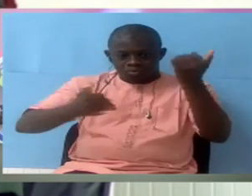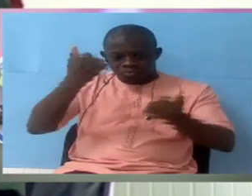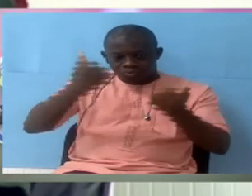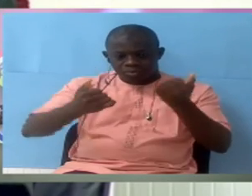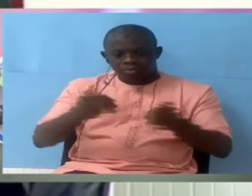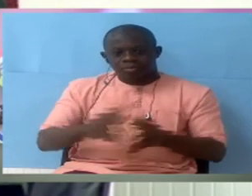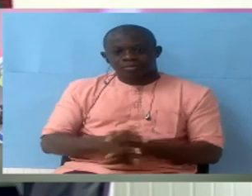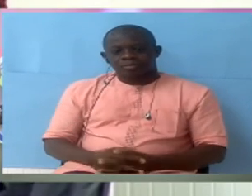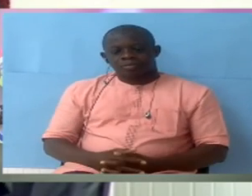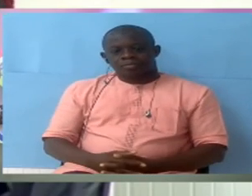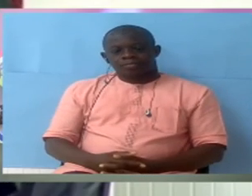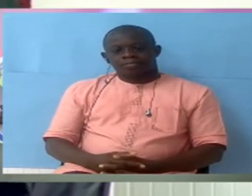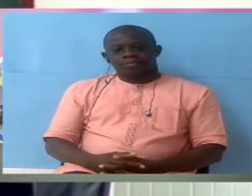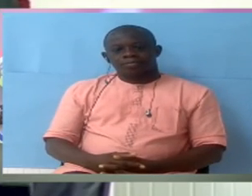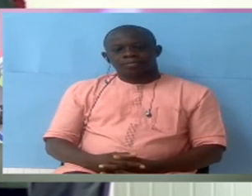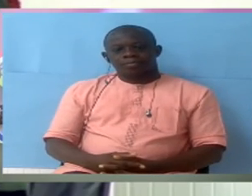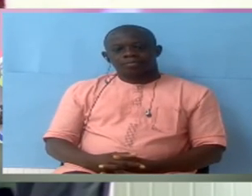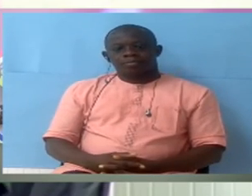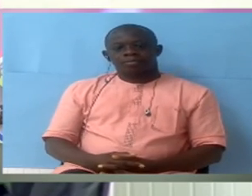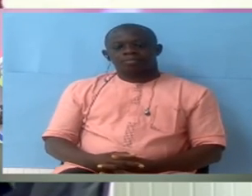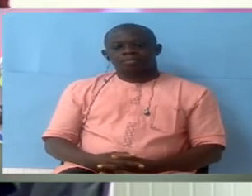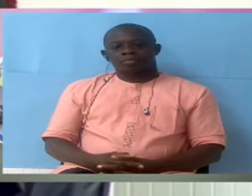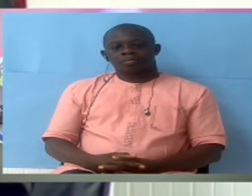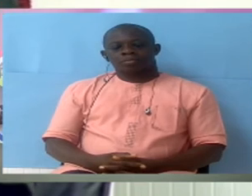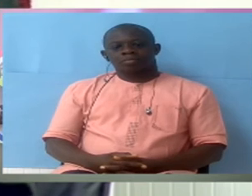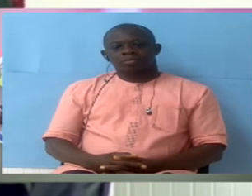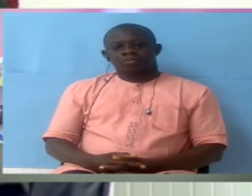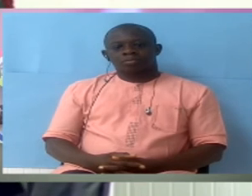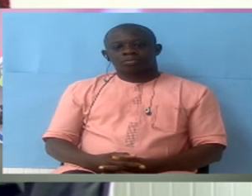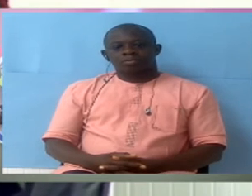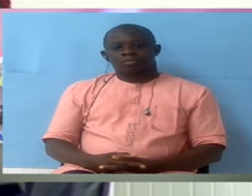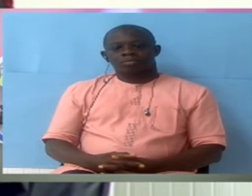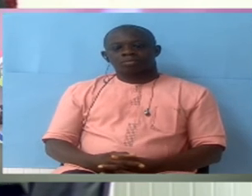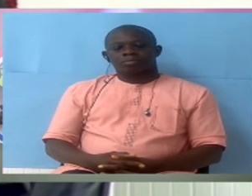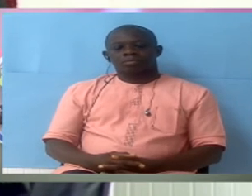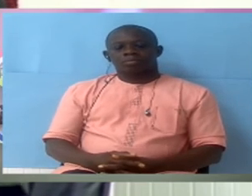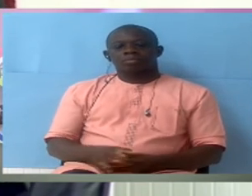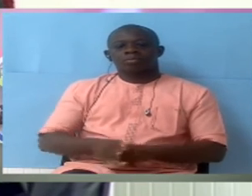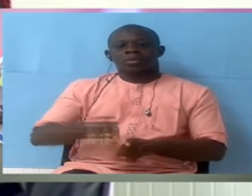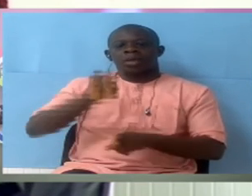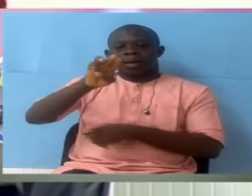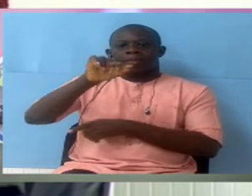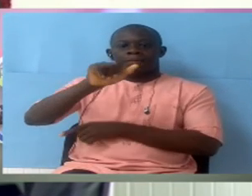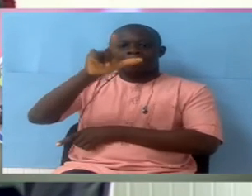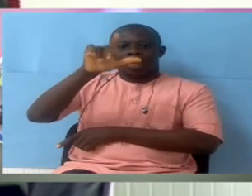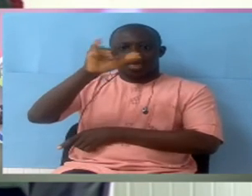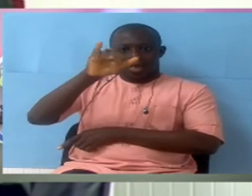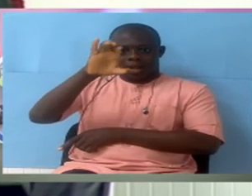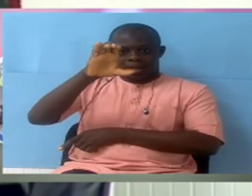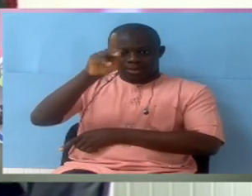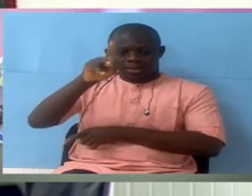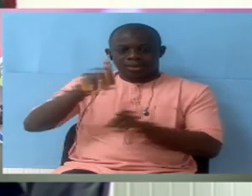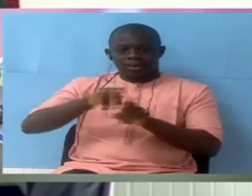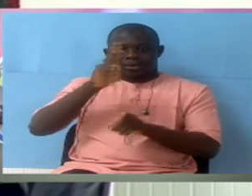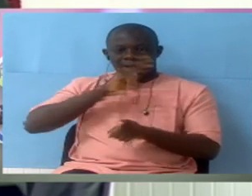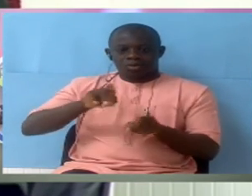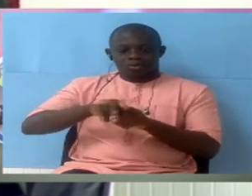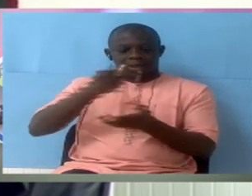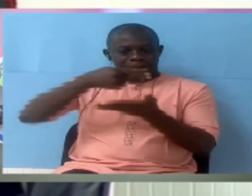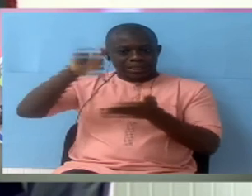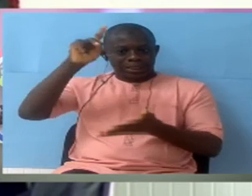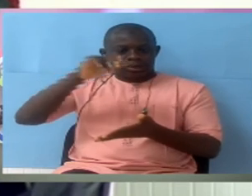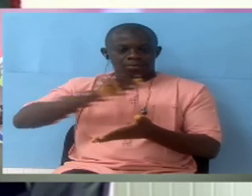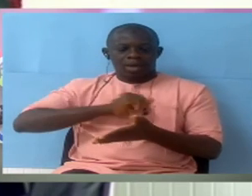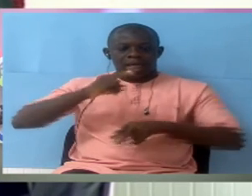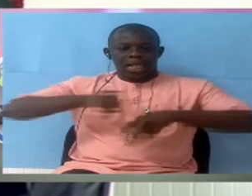wacce ci moto ba. Malik Jata tried to sweep my leg off the ground. Malik Jata bëggon na gor